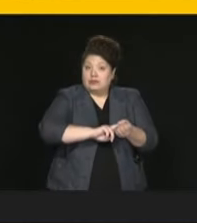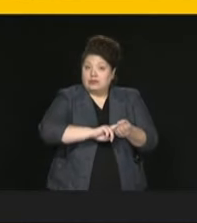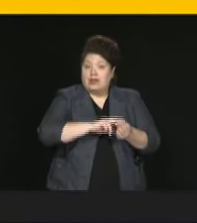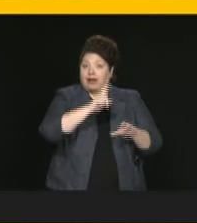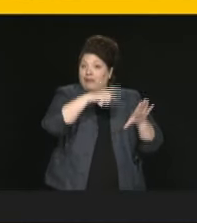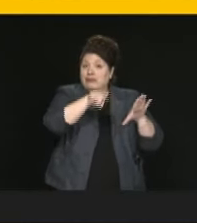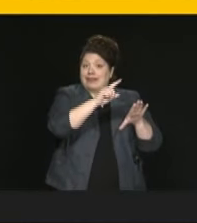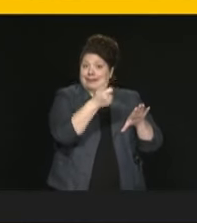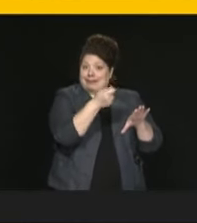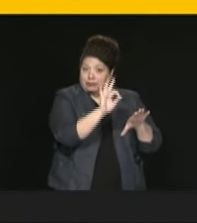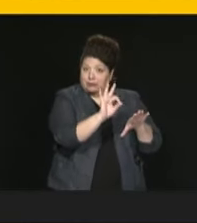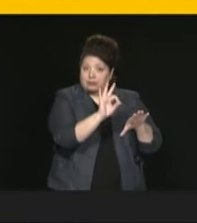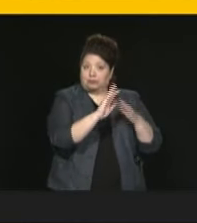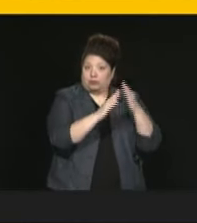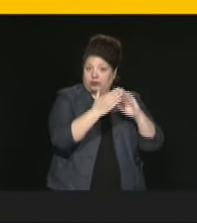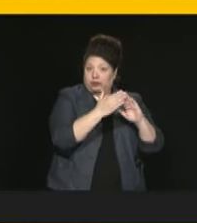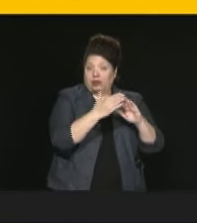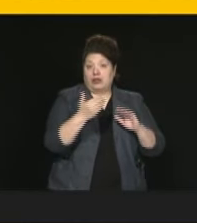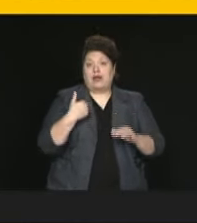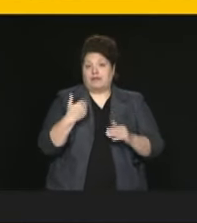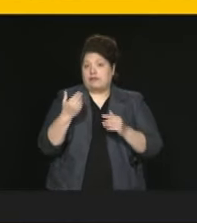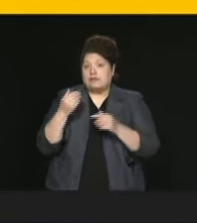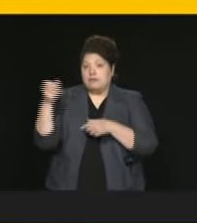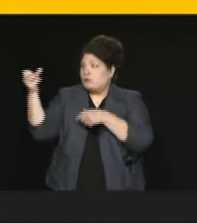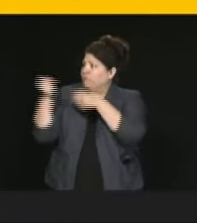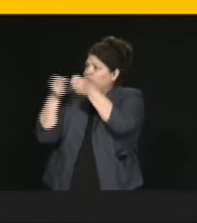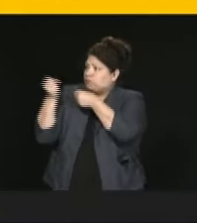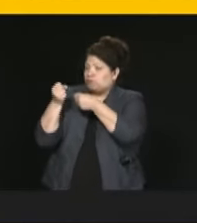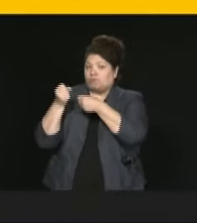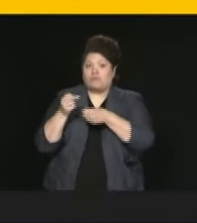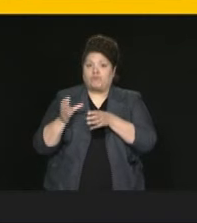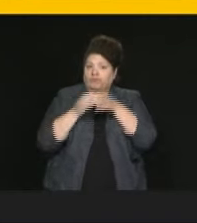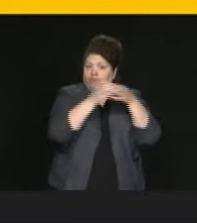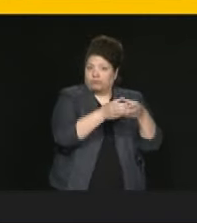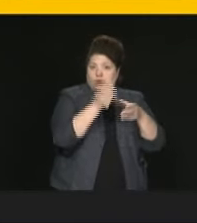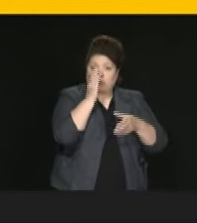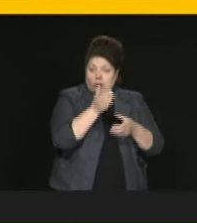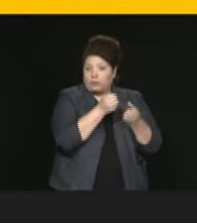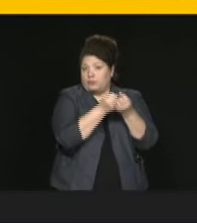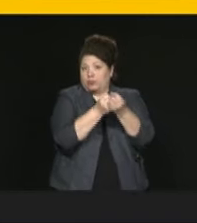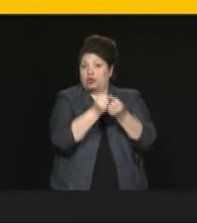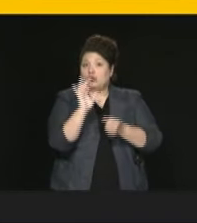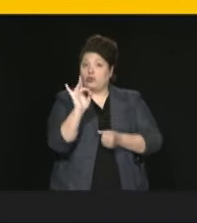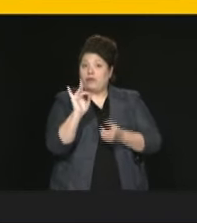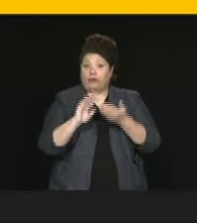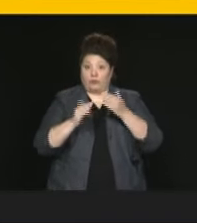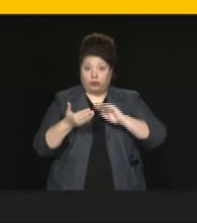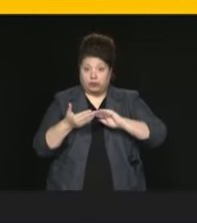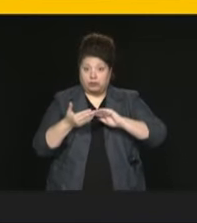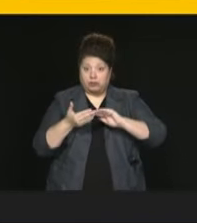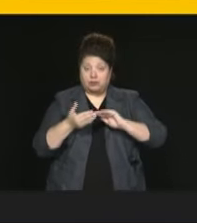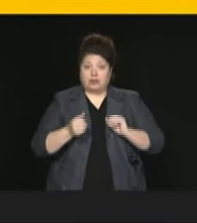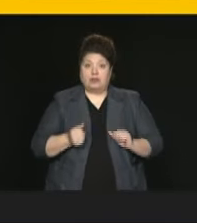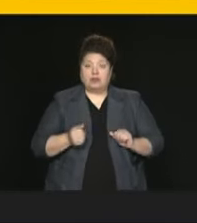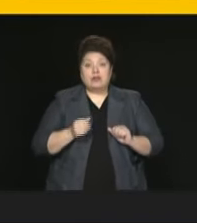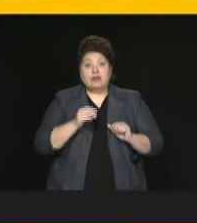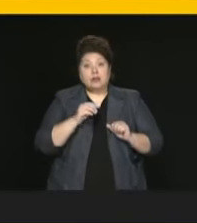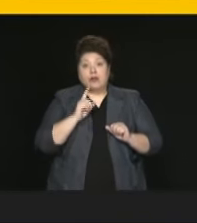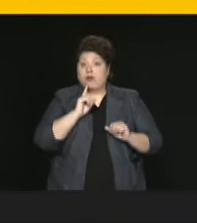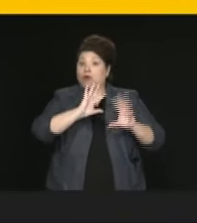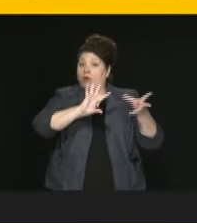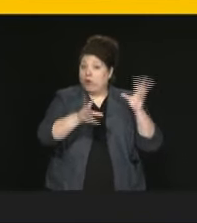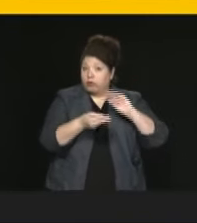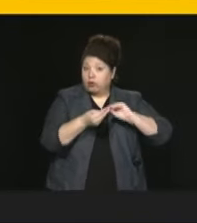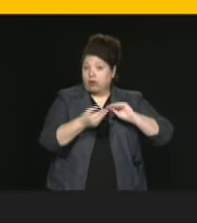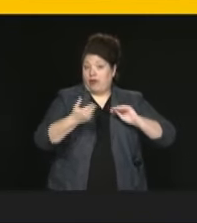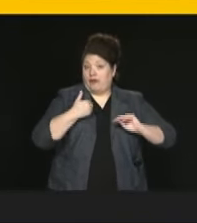recruitment and health services coordination to 25 communities. Overall, there are 70 Indigenous Services Canada